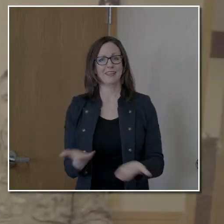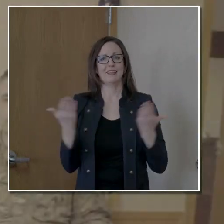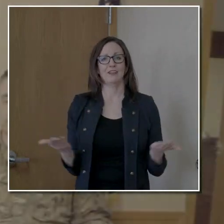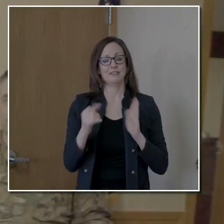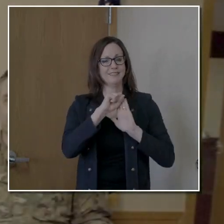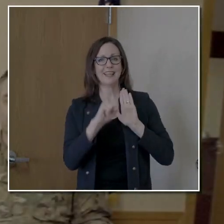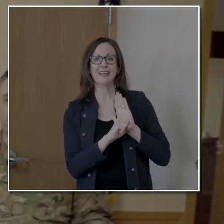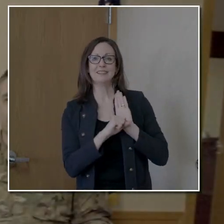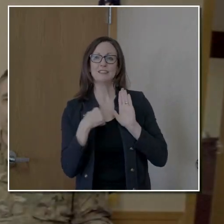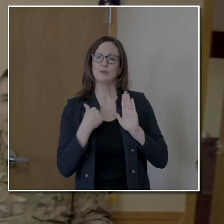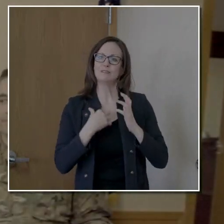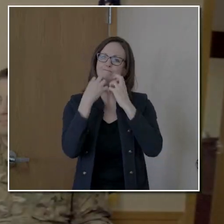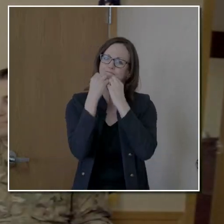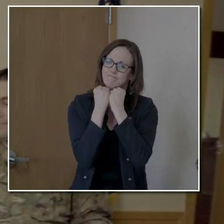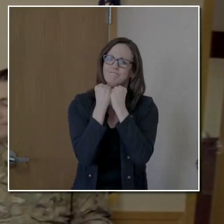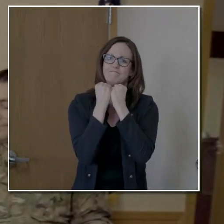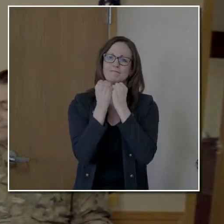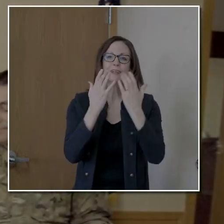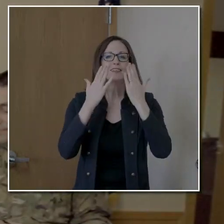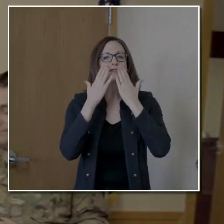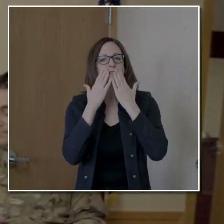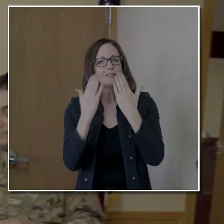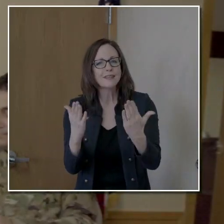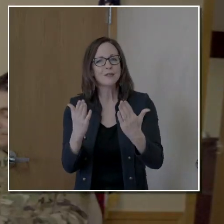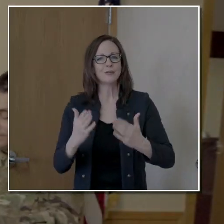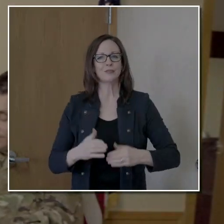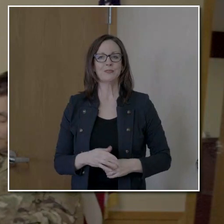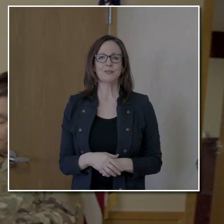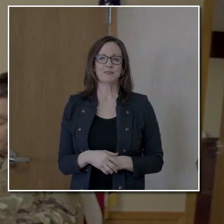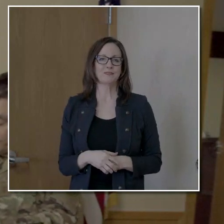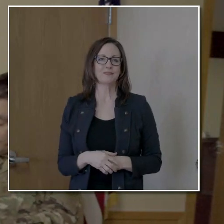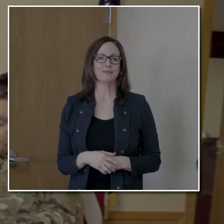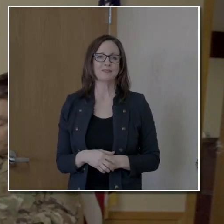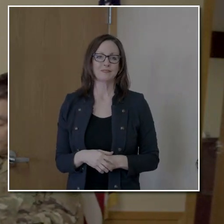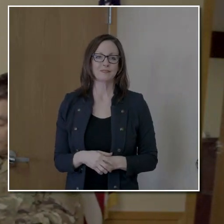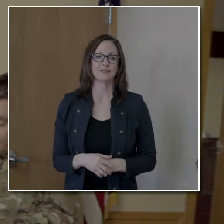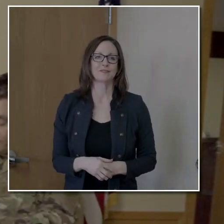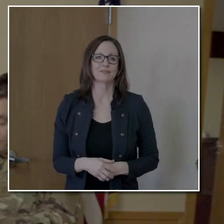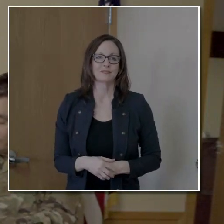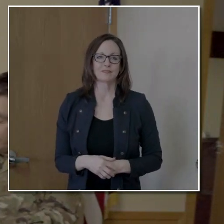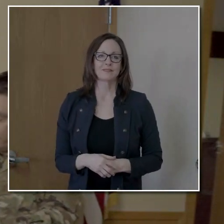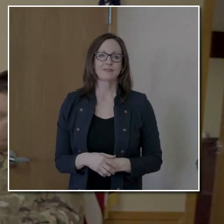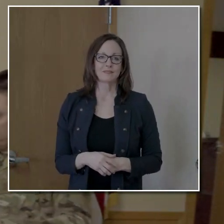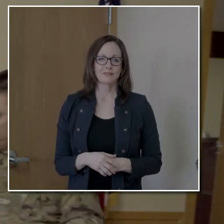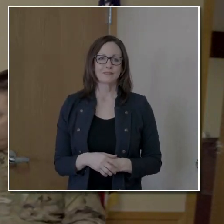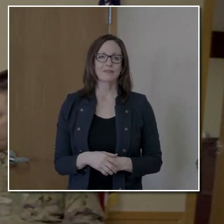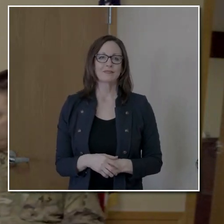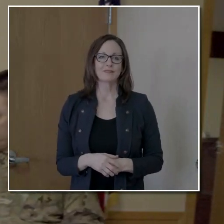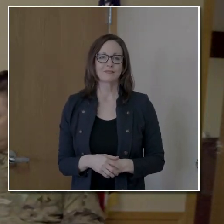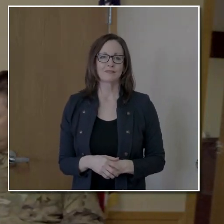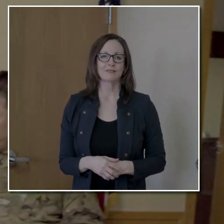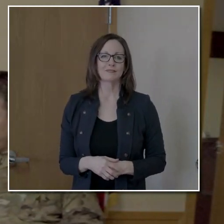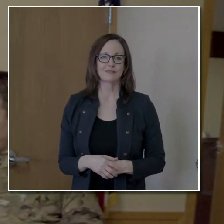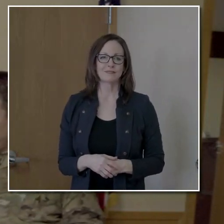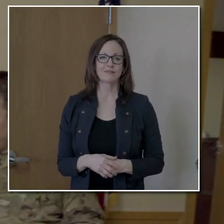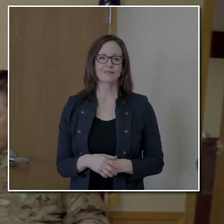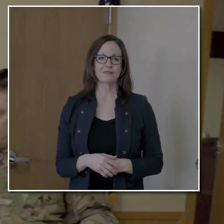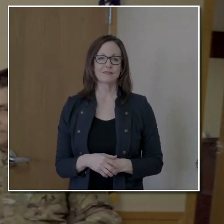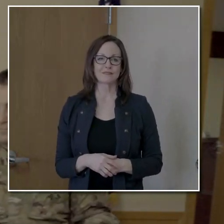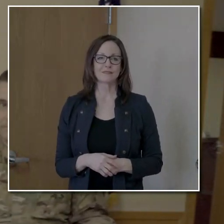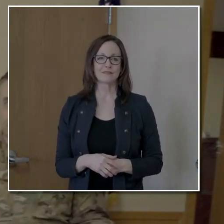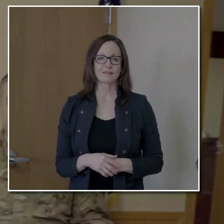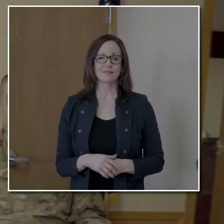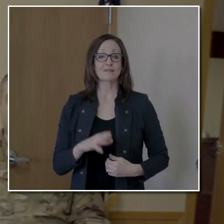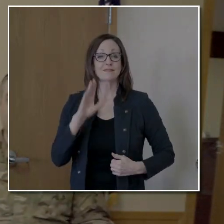At this time, we will open the line to questions. Reporters will be called on in the order in which their RSVP was received. In the interest